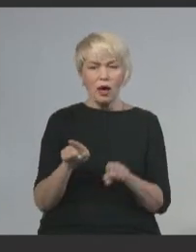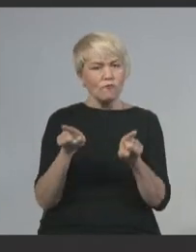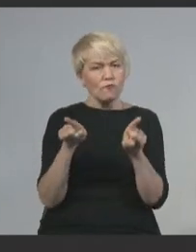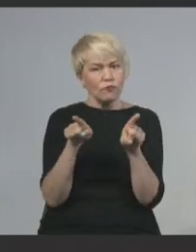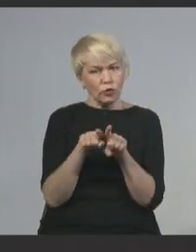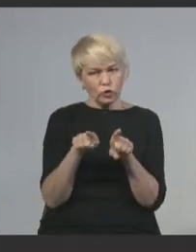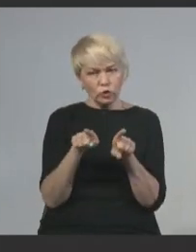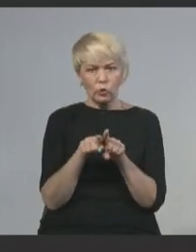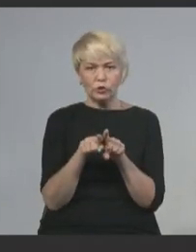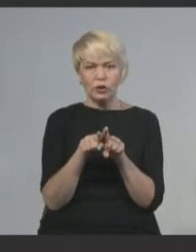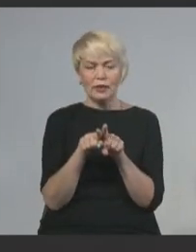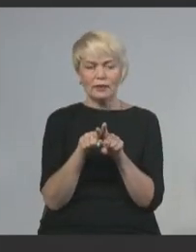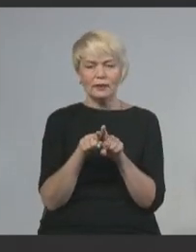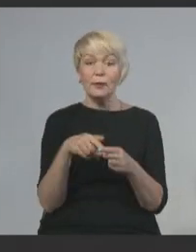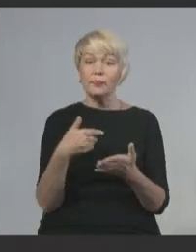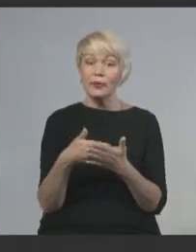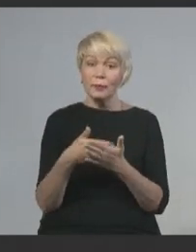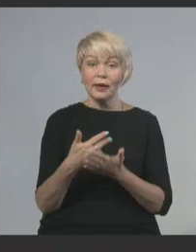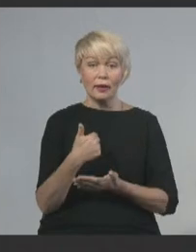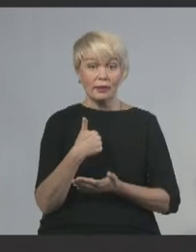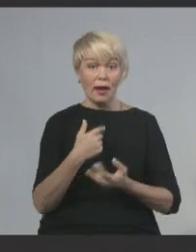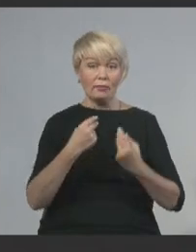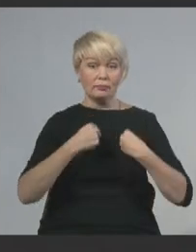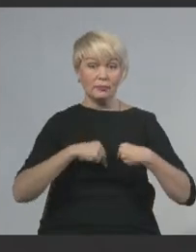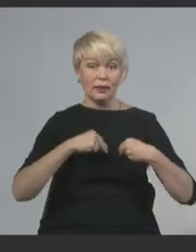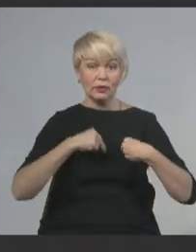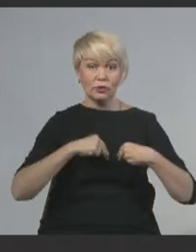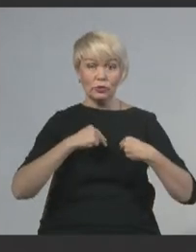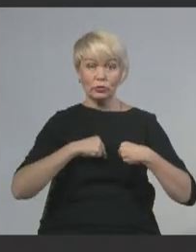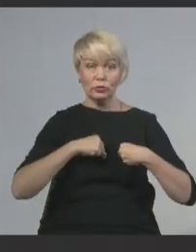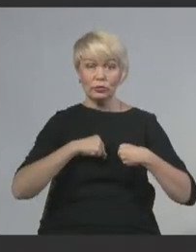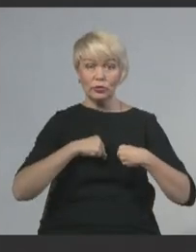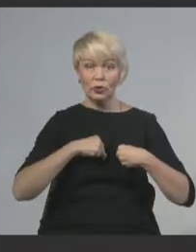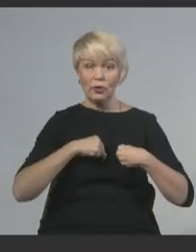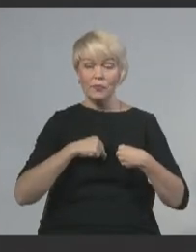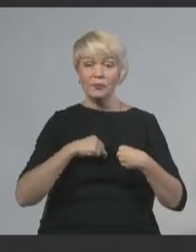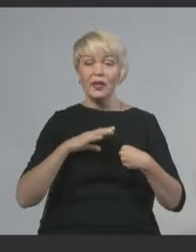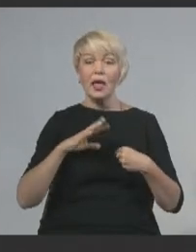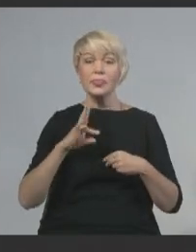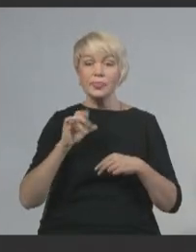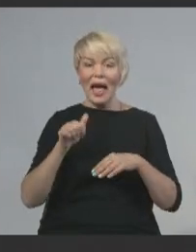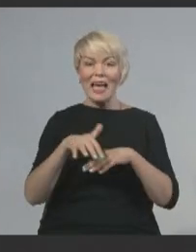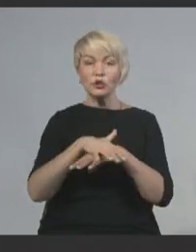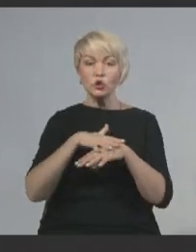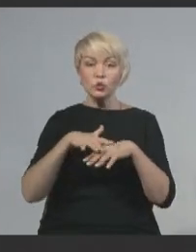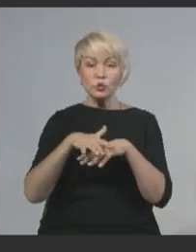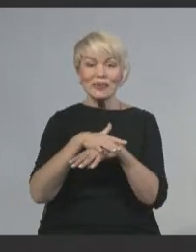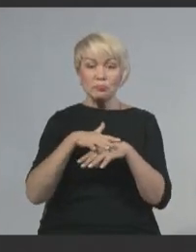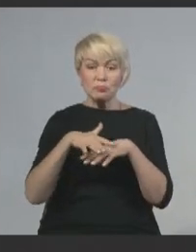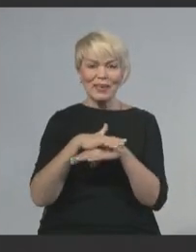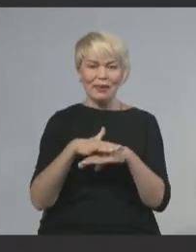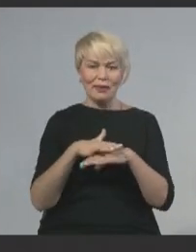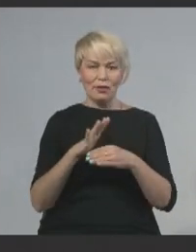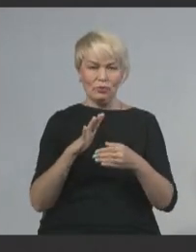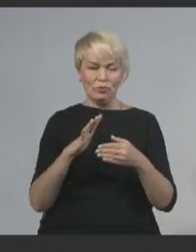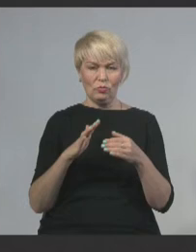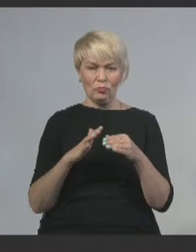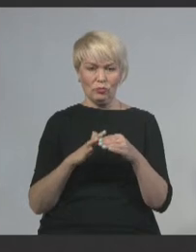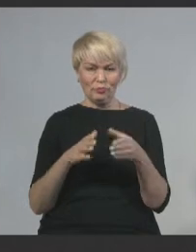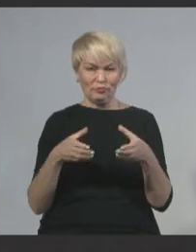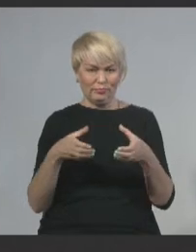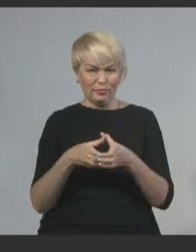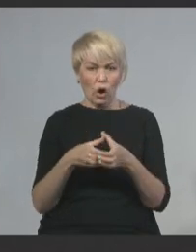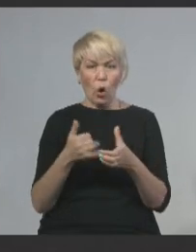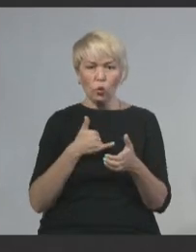public service we are not affected because we have a steady budget and also the government has put some